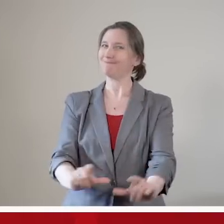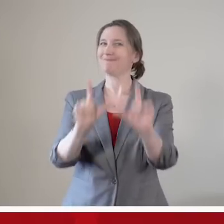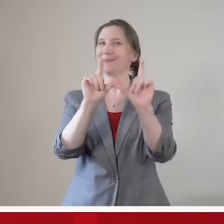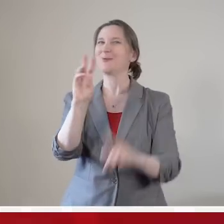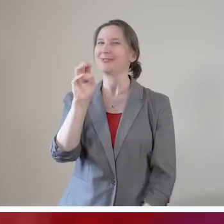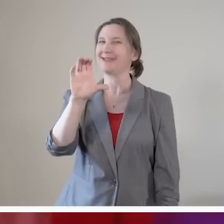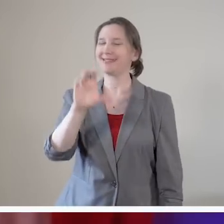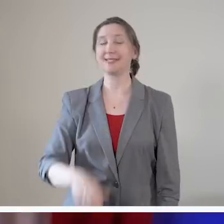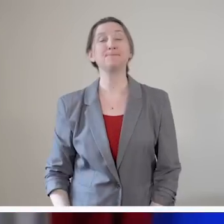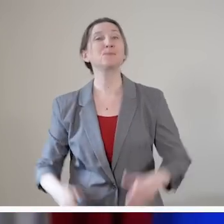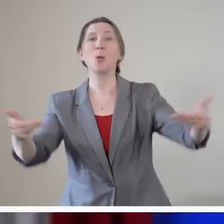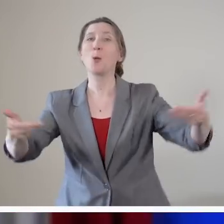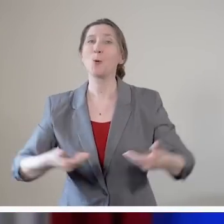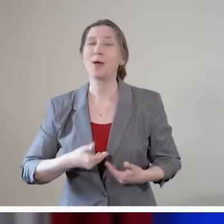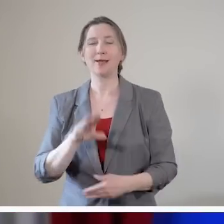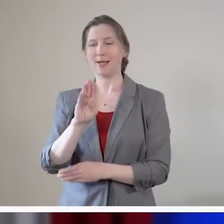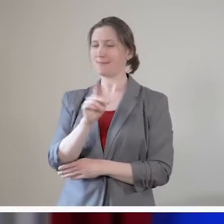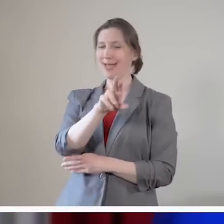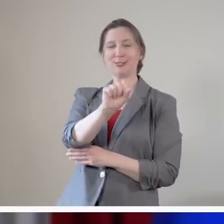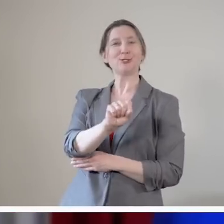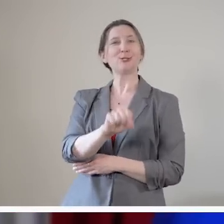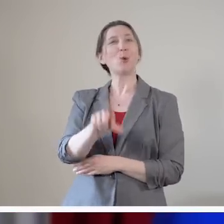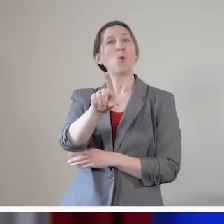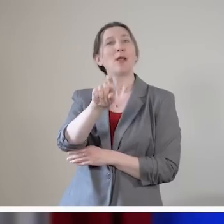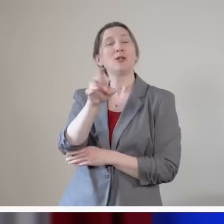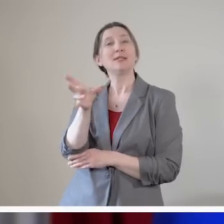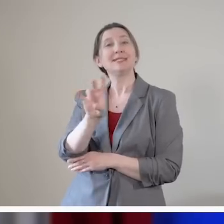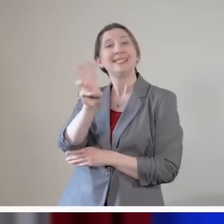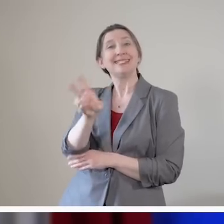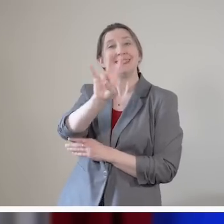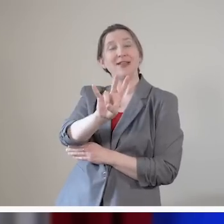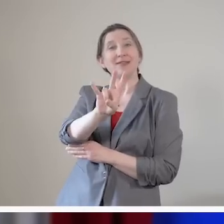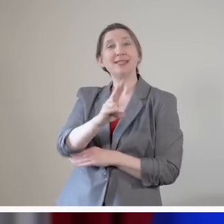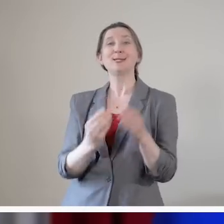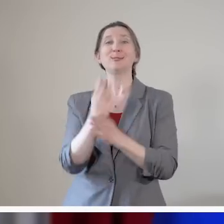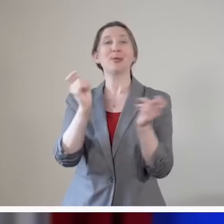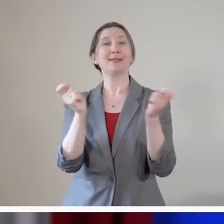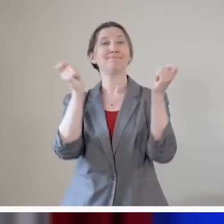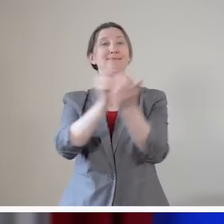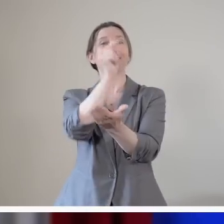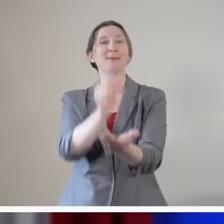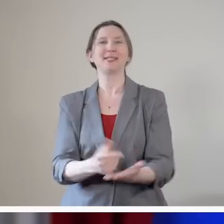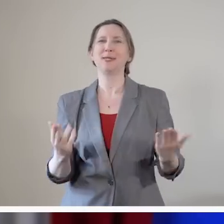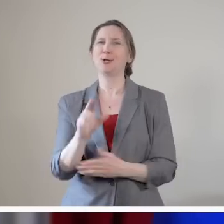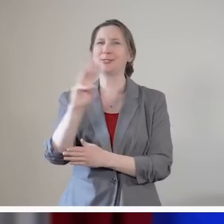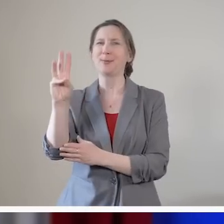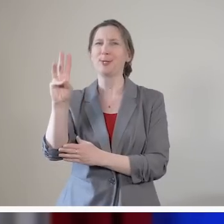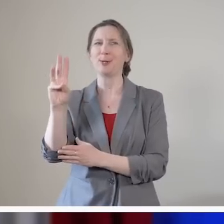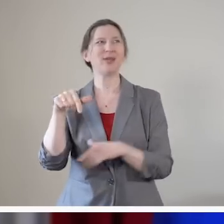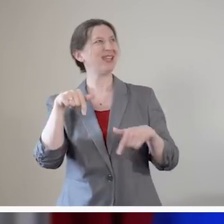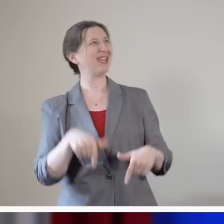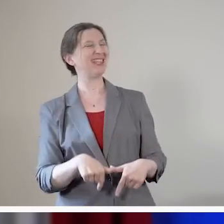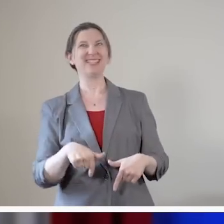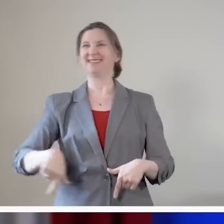Welcome, Badgers, to the 167th Spring Commencement of the University of Wisconsin at Madison. This ceremony is very different